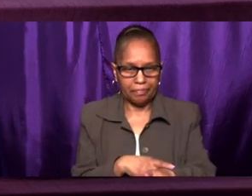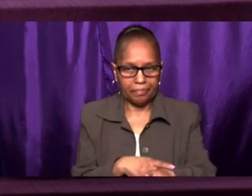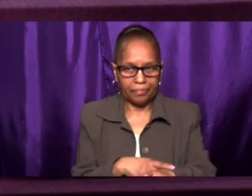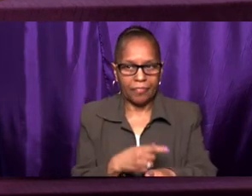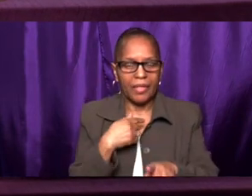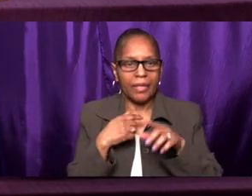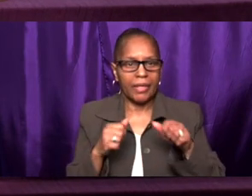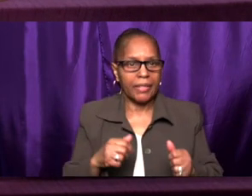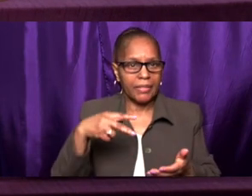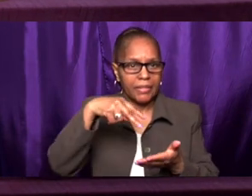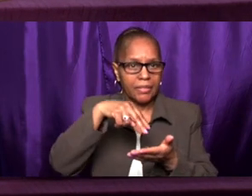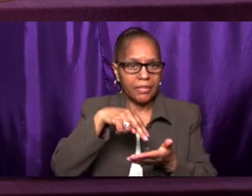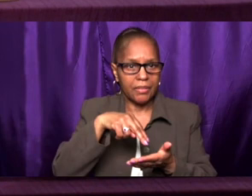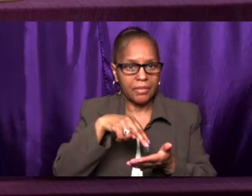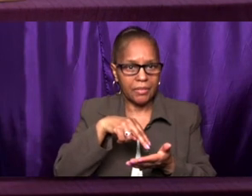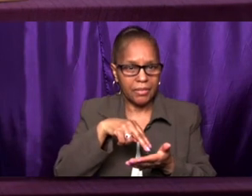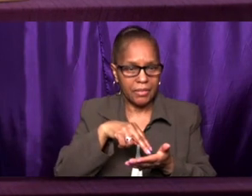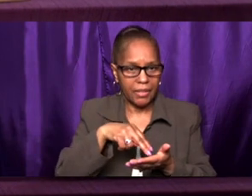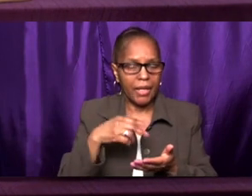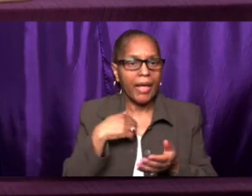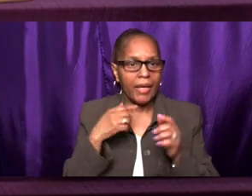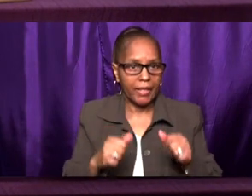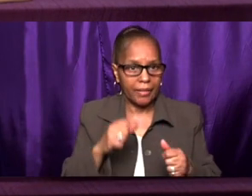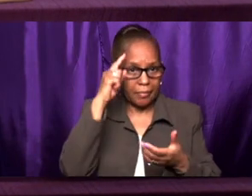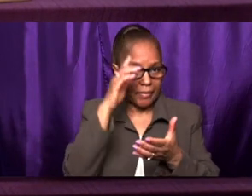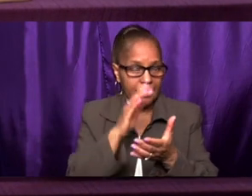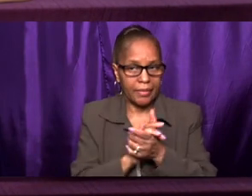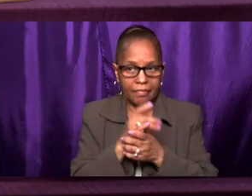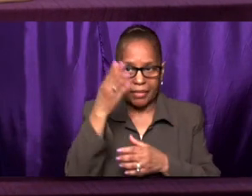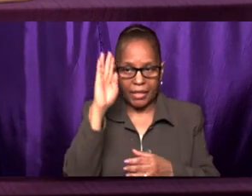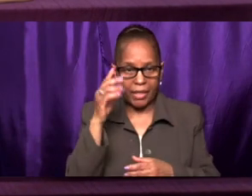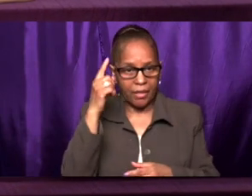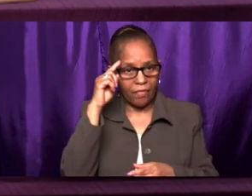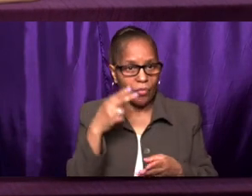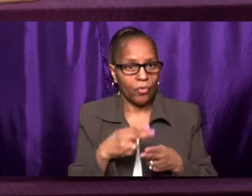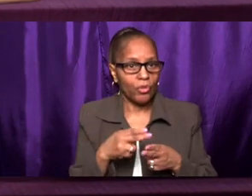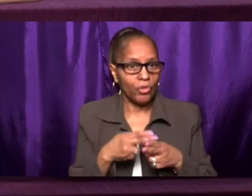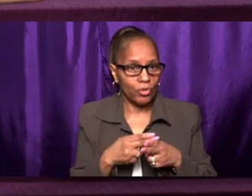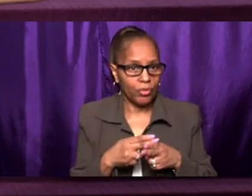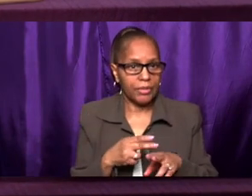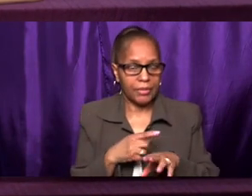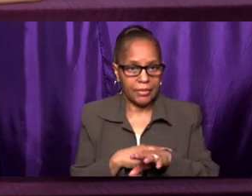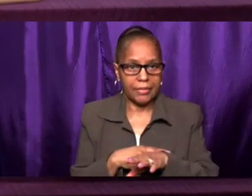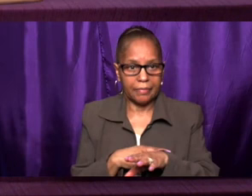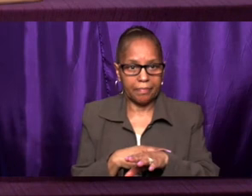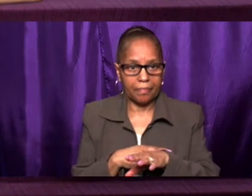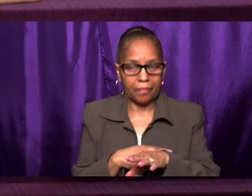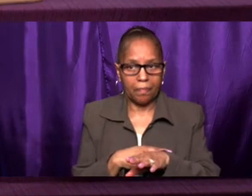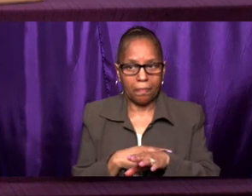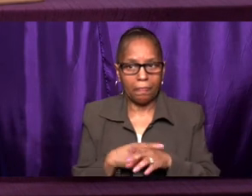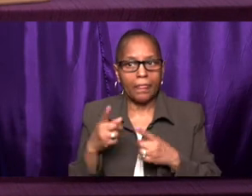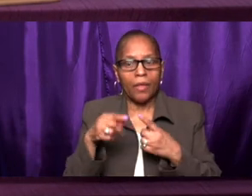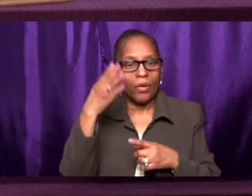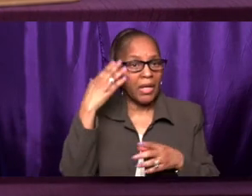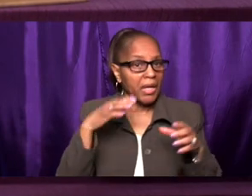I can stand believing God for a short season. But when